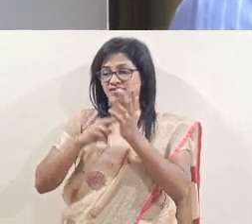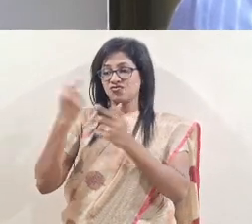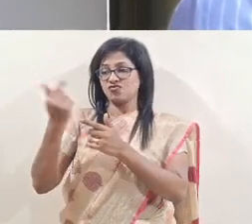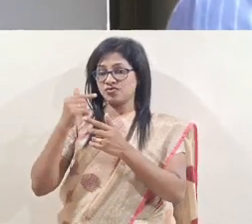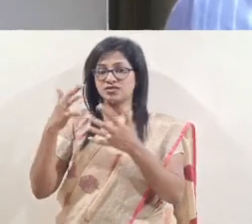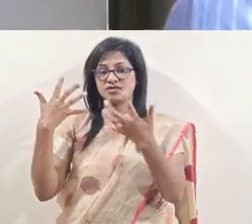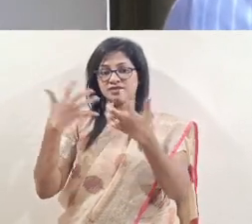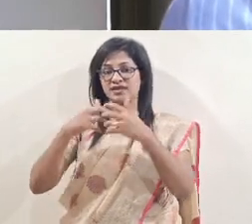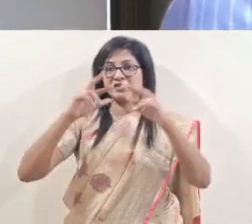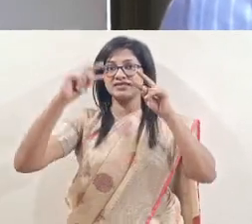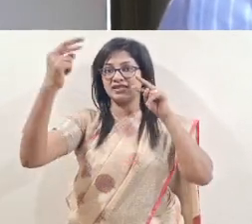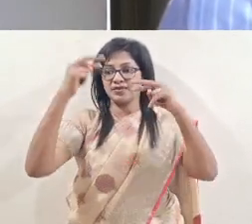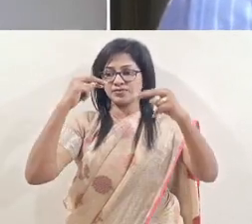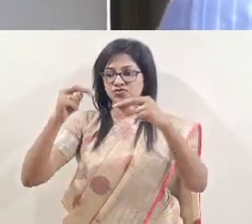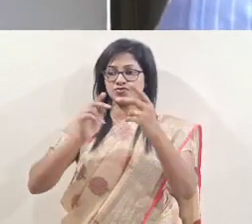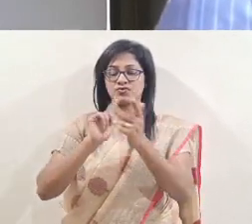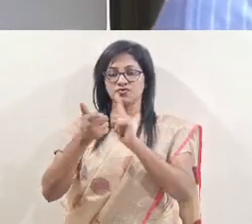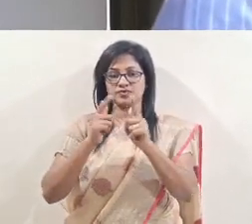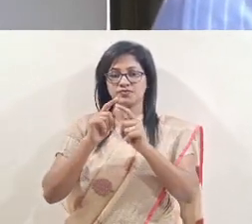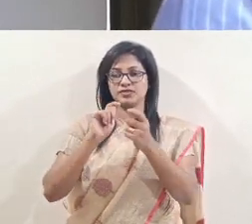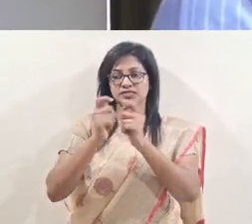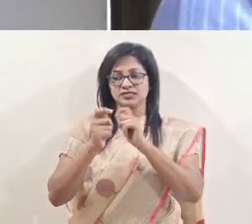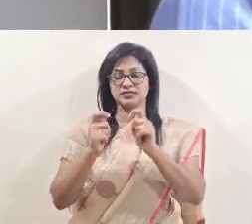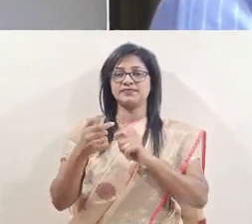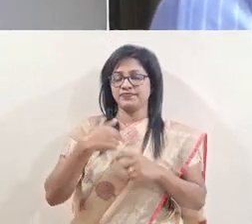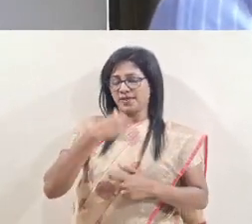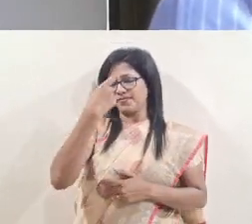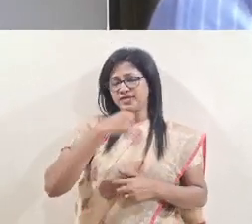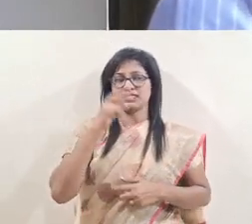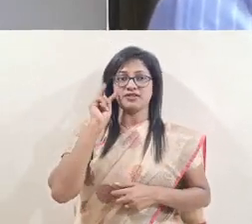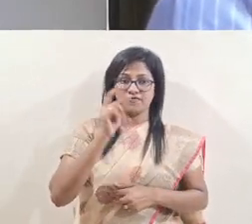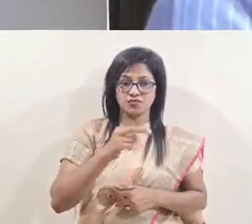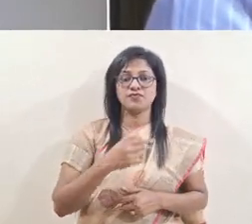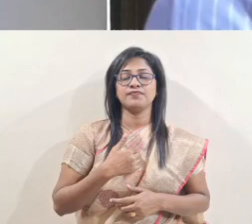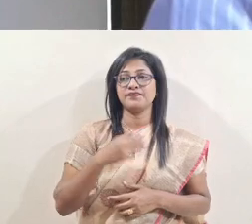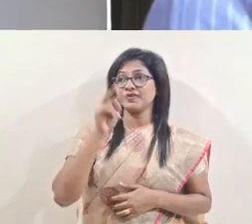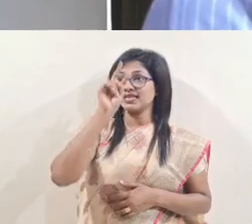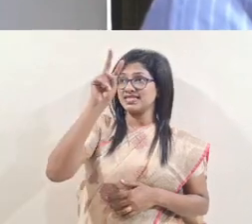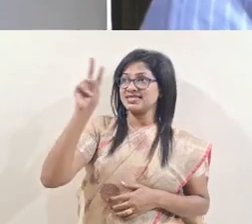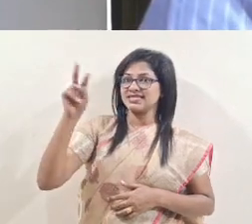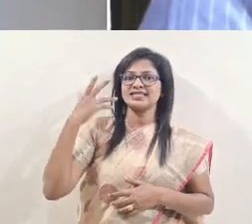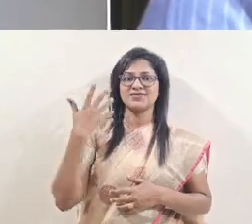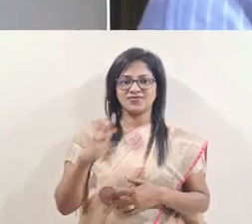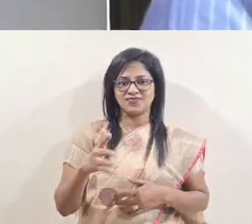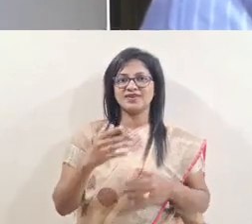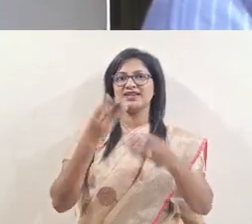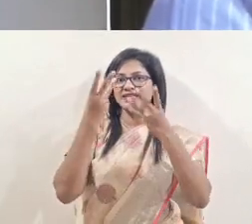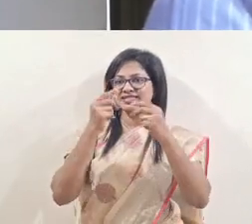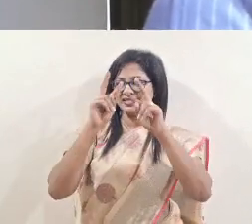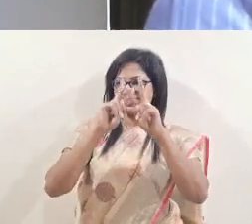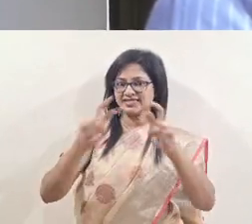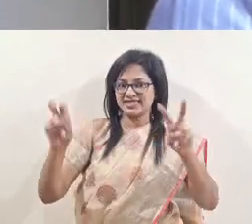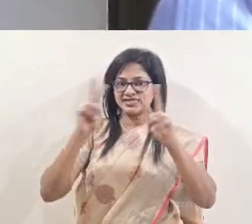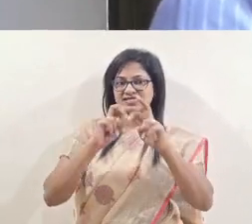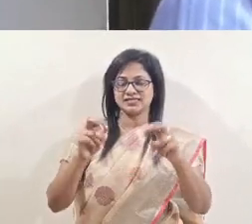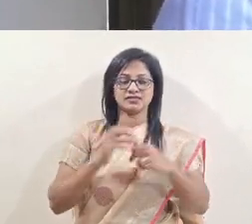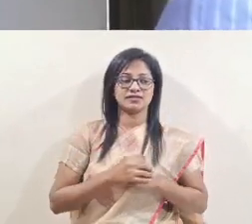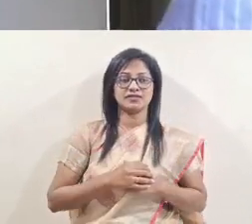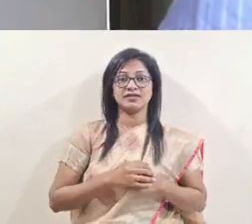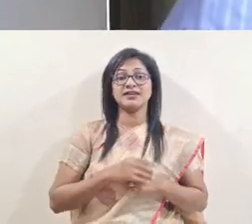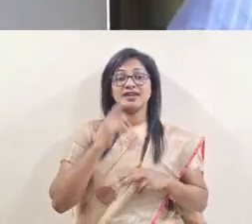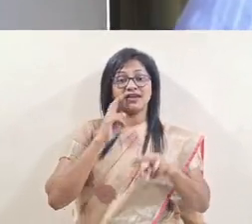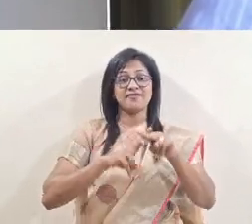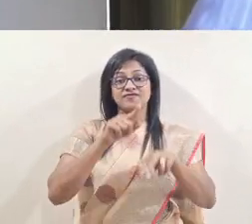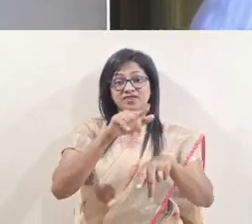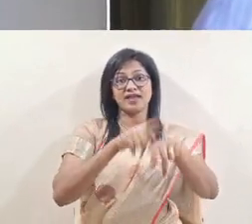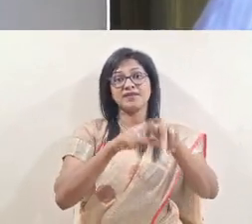conventional logic model. Okay. That's my personal view. I have seen based on the number of research. So please, if you have time, you can try.